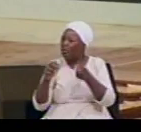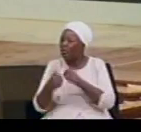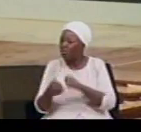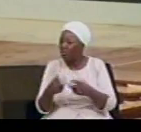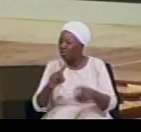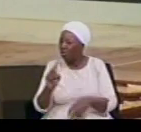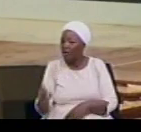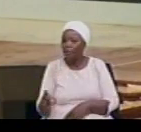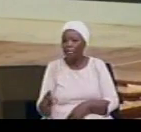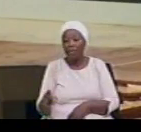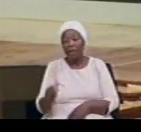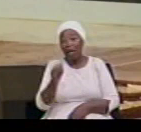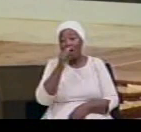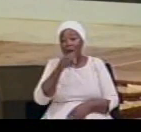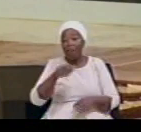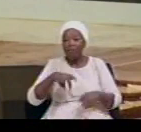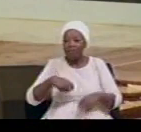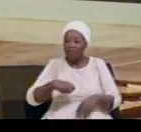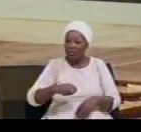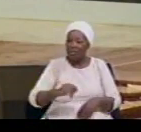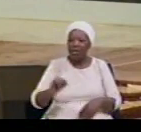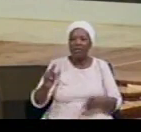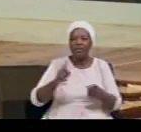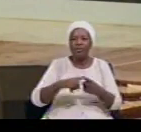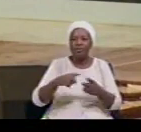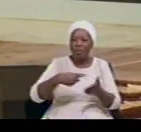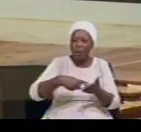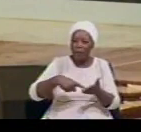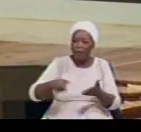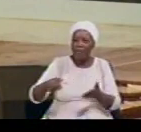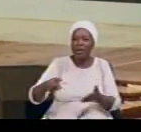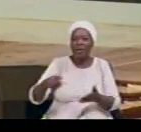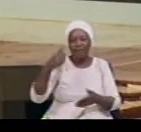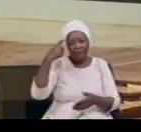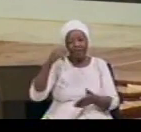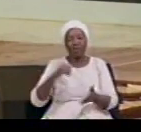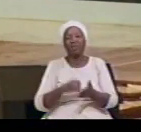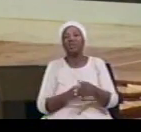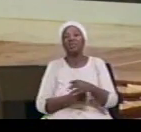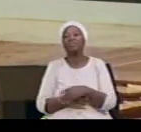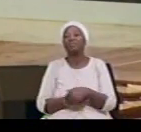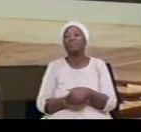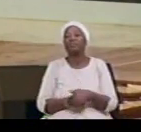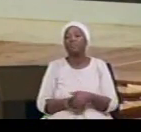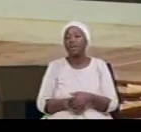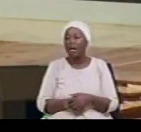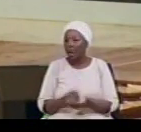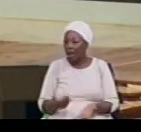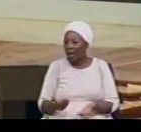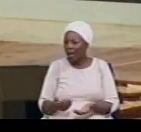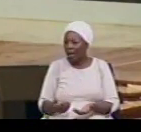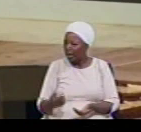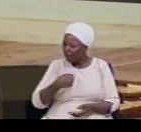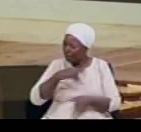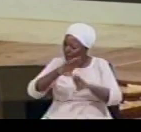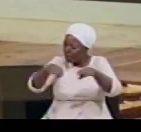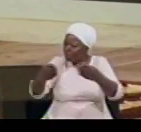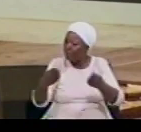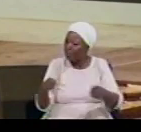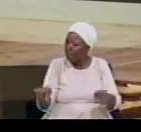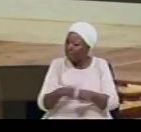I'm trying to pay for it. I gave it to you as a gift. Yes, I